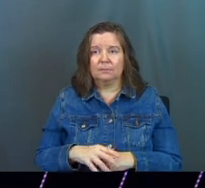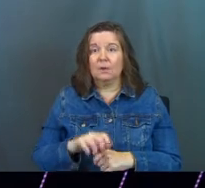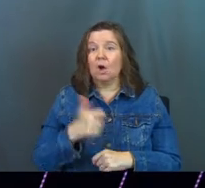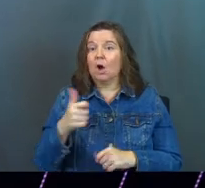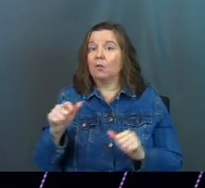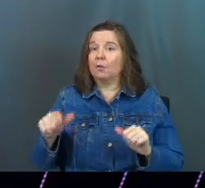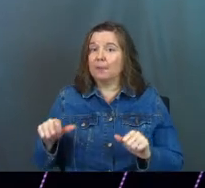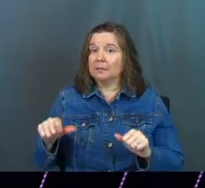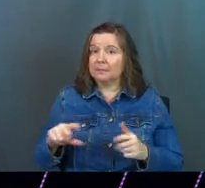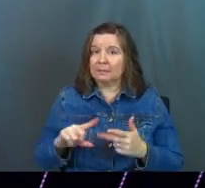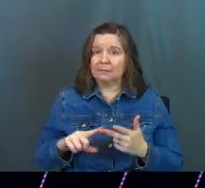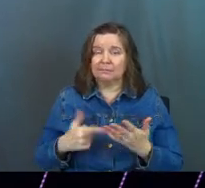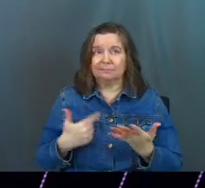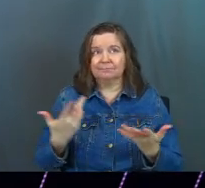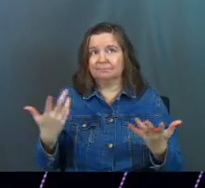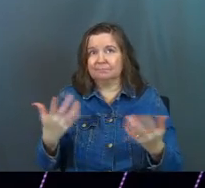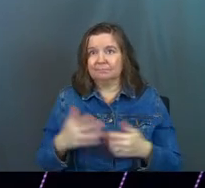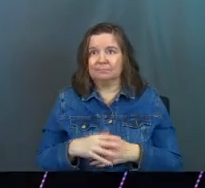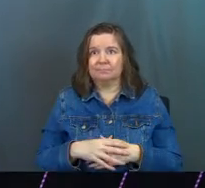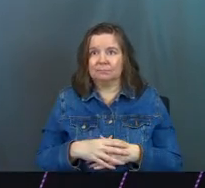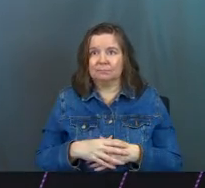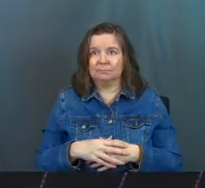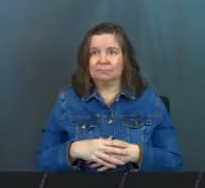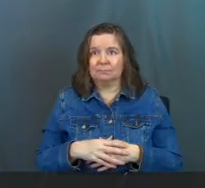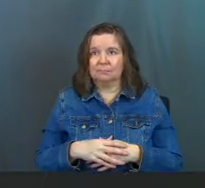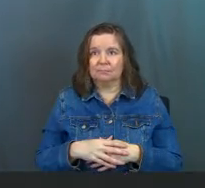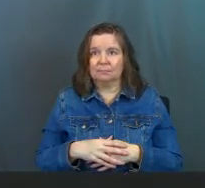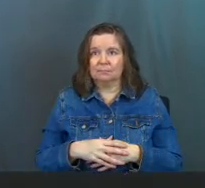Other possibilities.